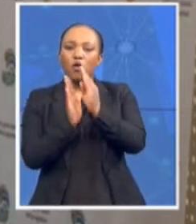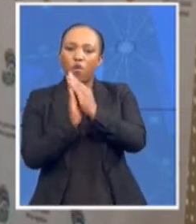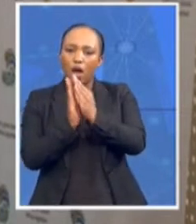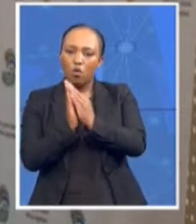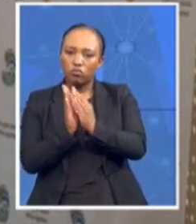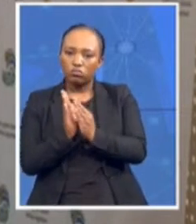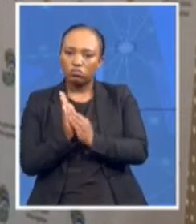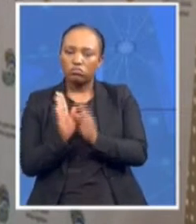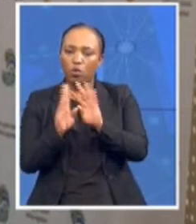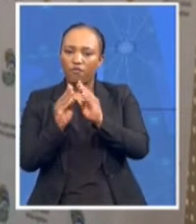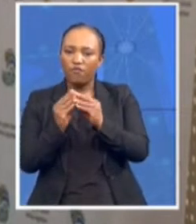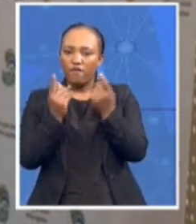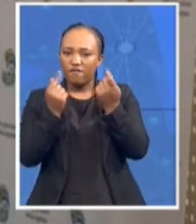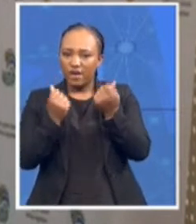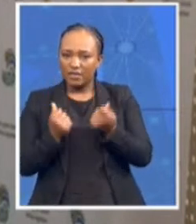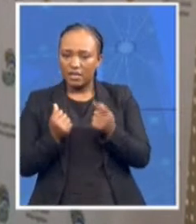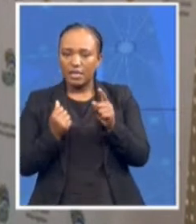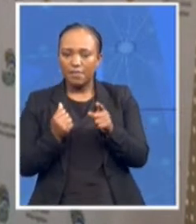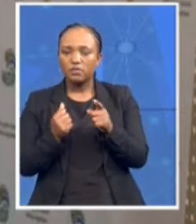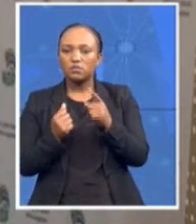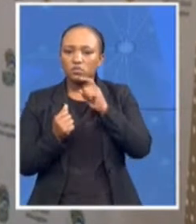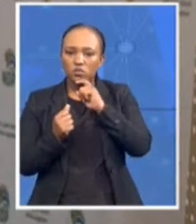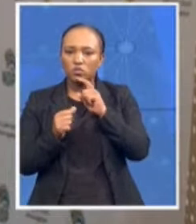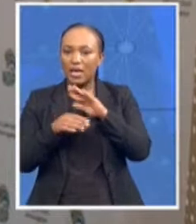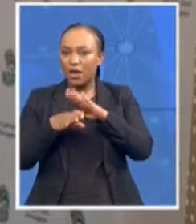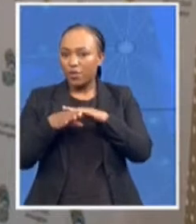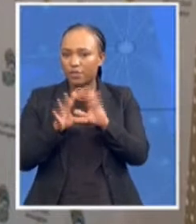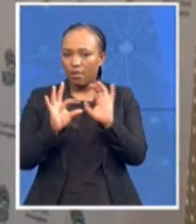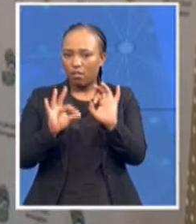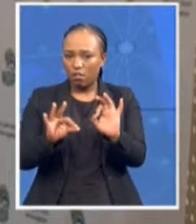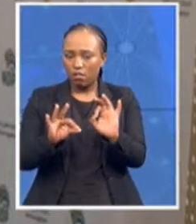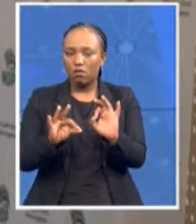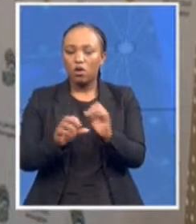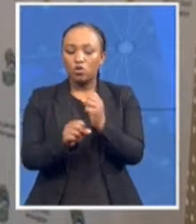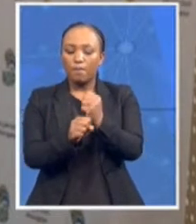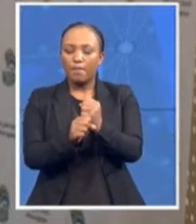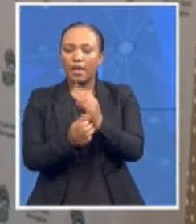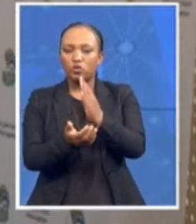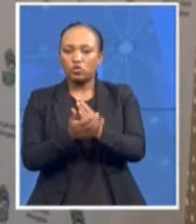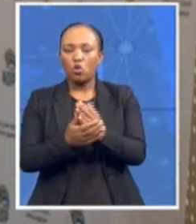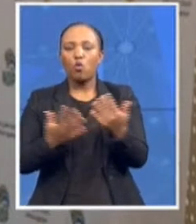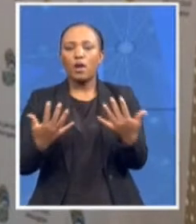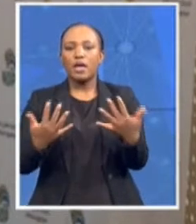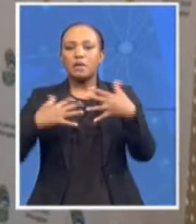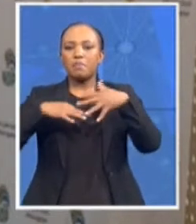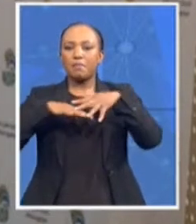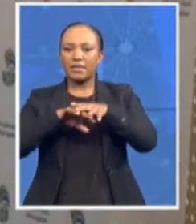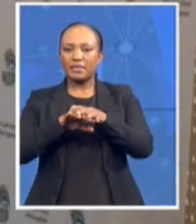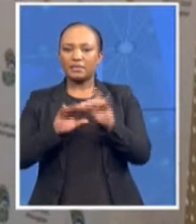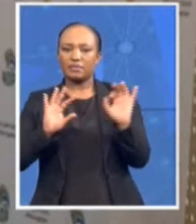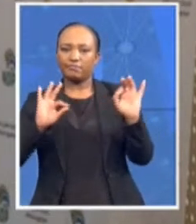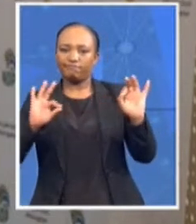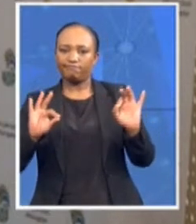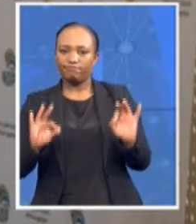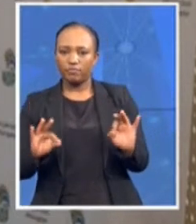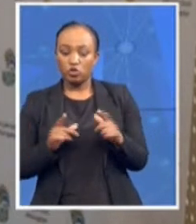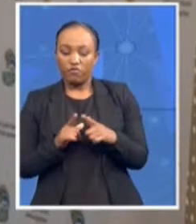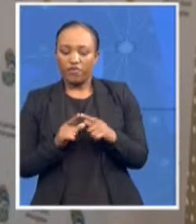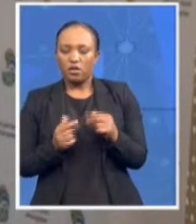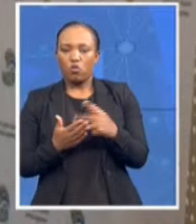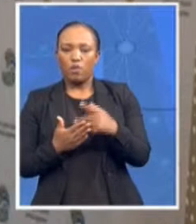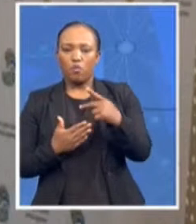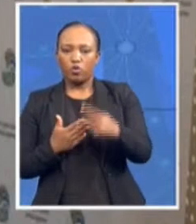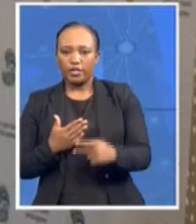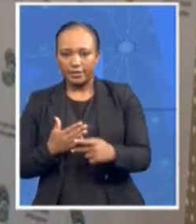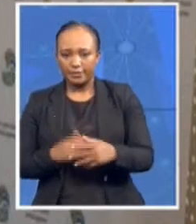reasonably necessary to ensure effective implementation and completion of the project. The value of the project